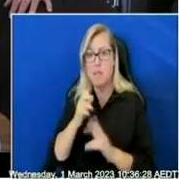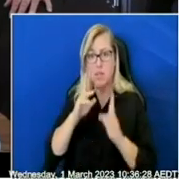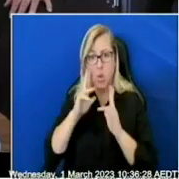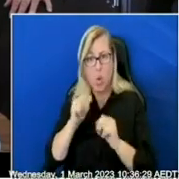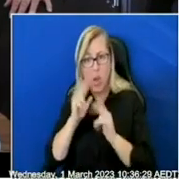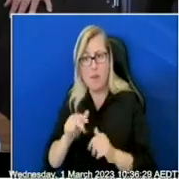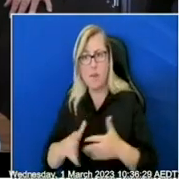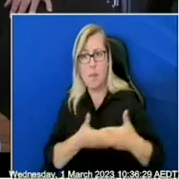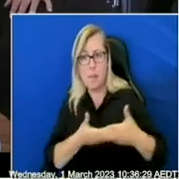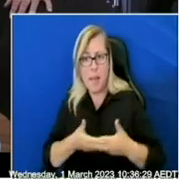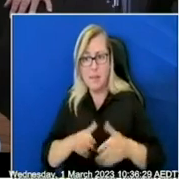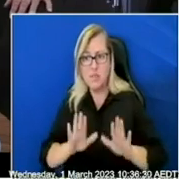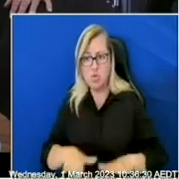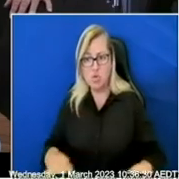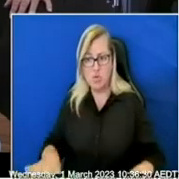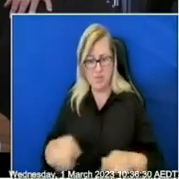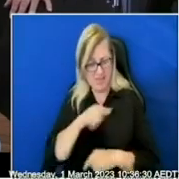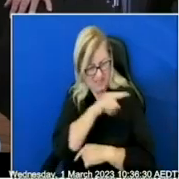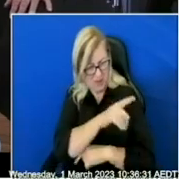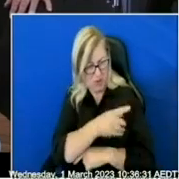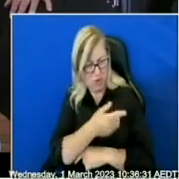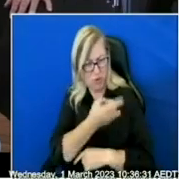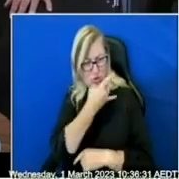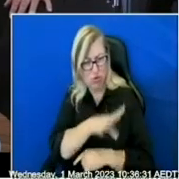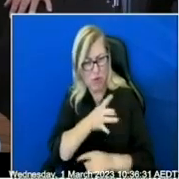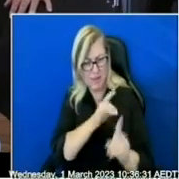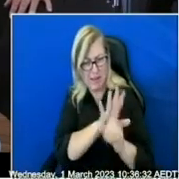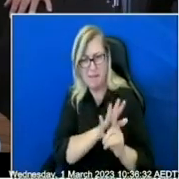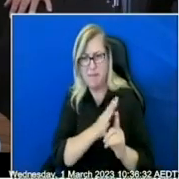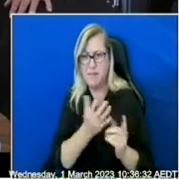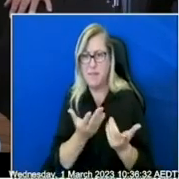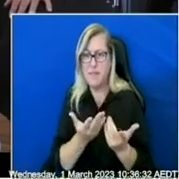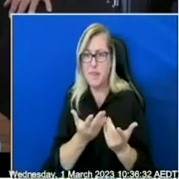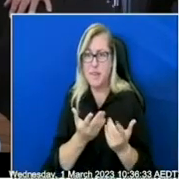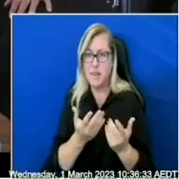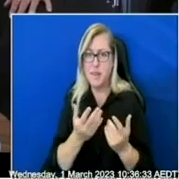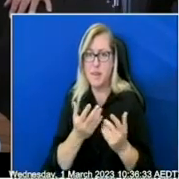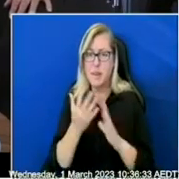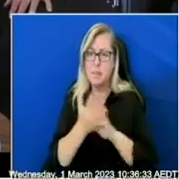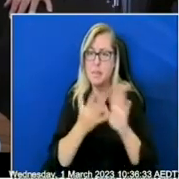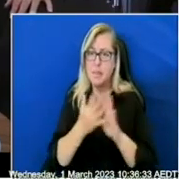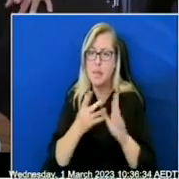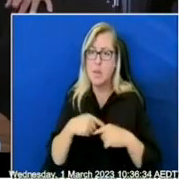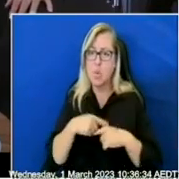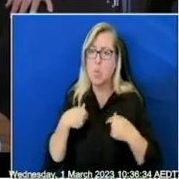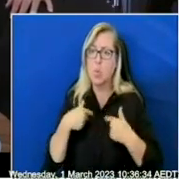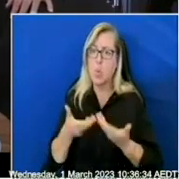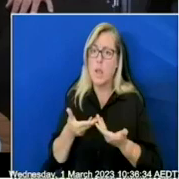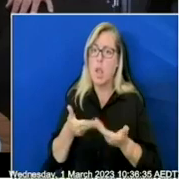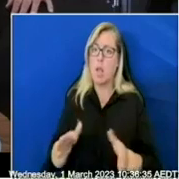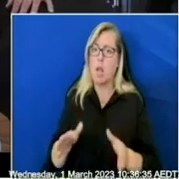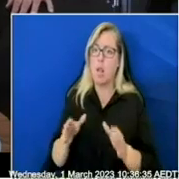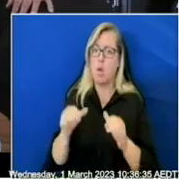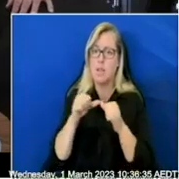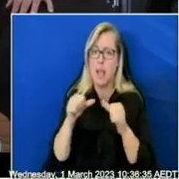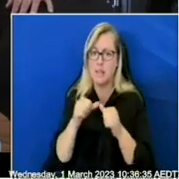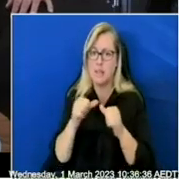herself. Mm. And we'd lost an auntie, Glenys, our grandparents, had a